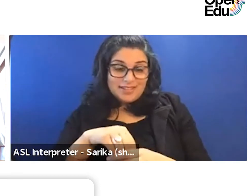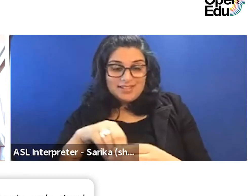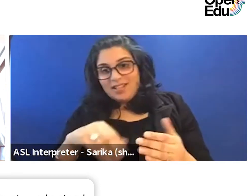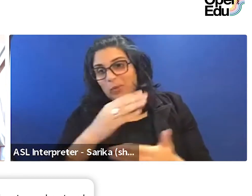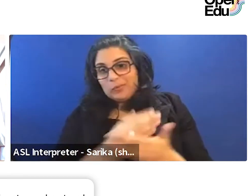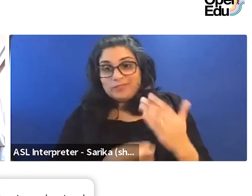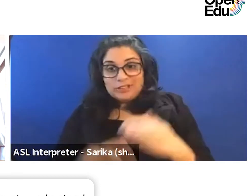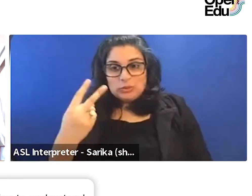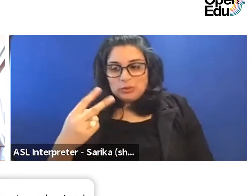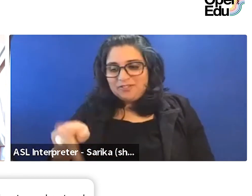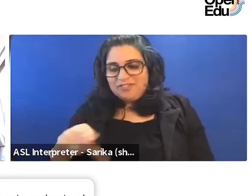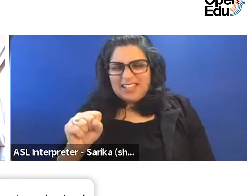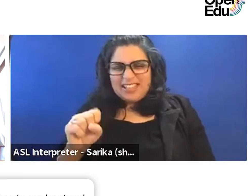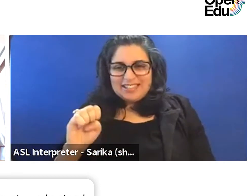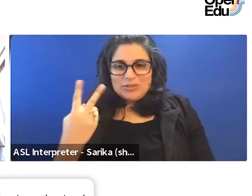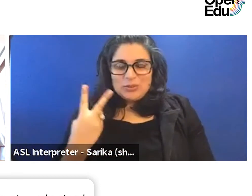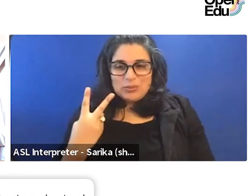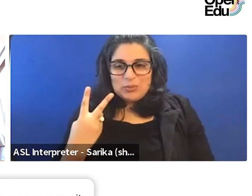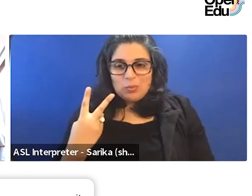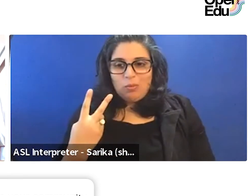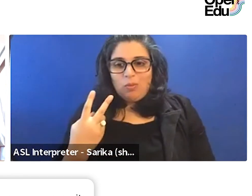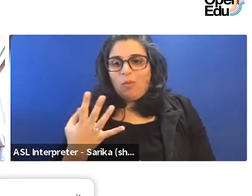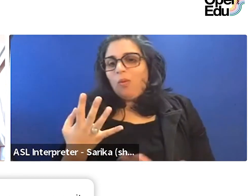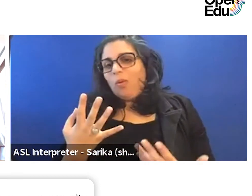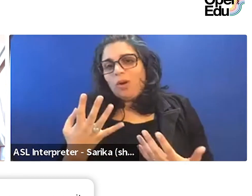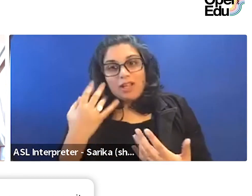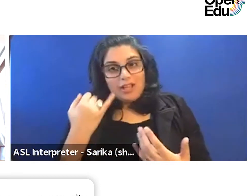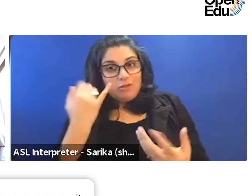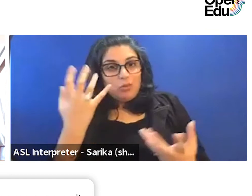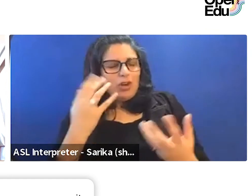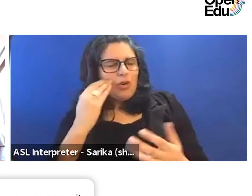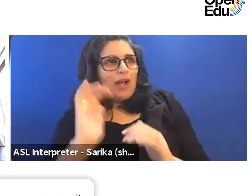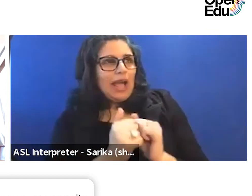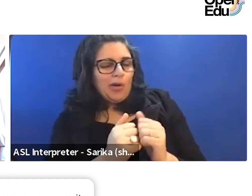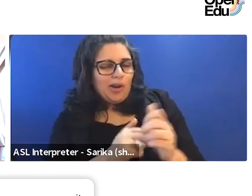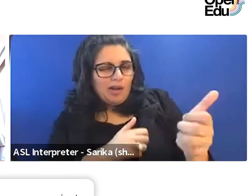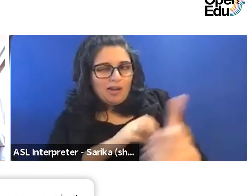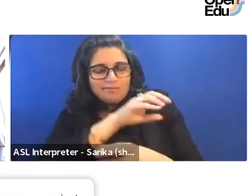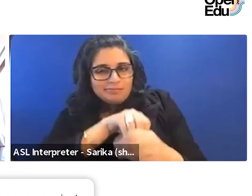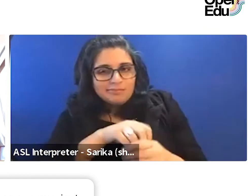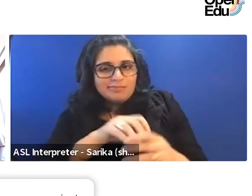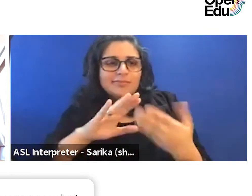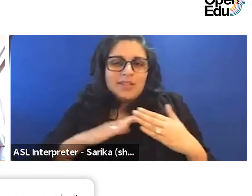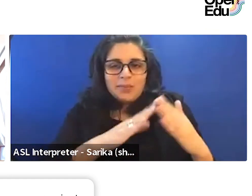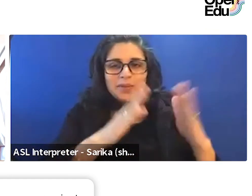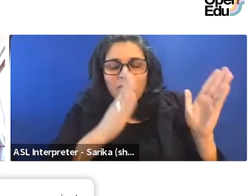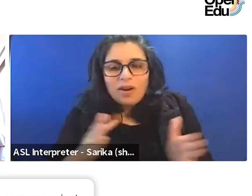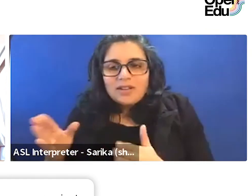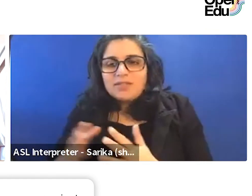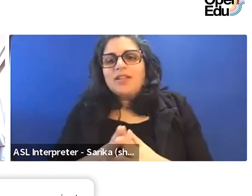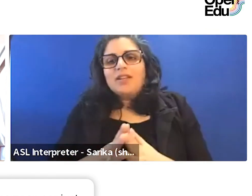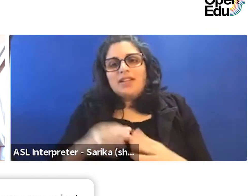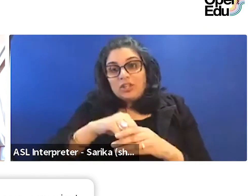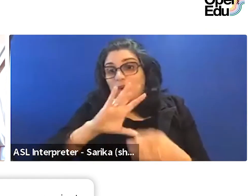especially if you're starting to understand how you can be like a node and an organizer in your community, be it your university or inside your company or just in